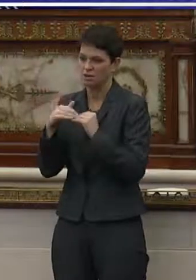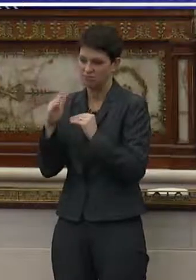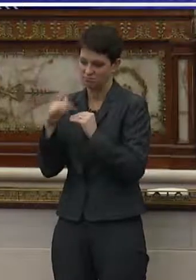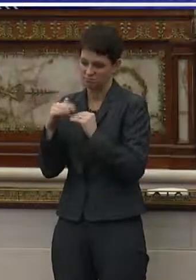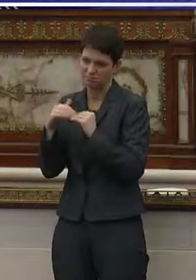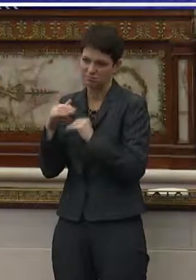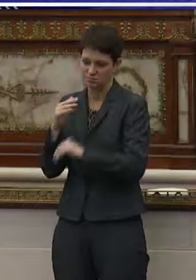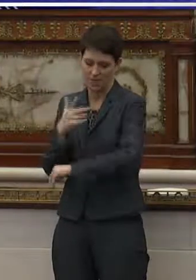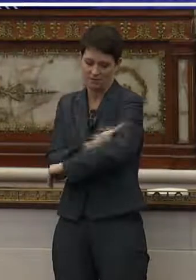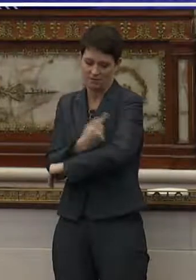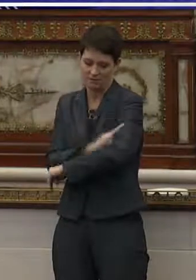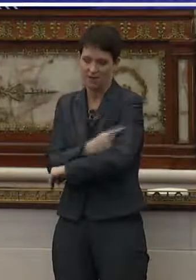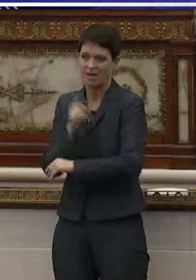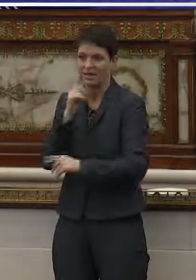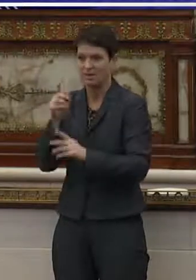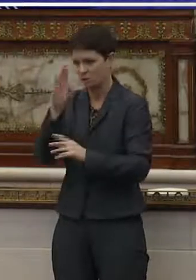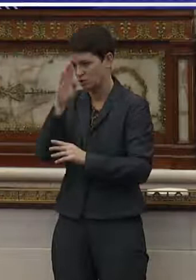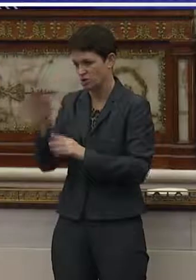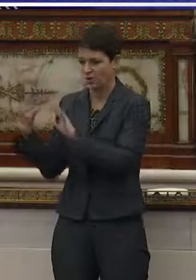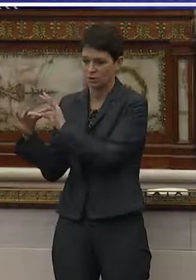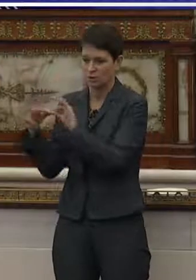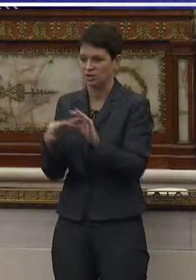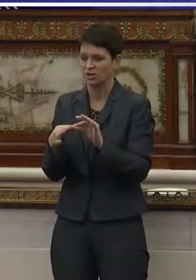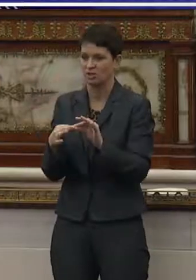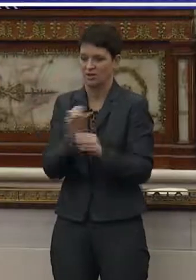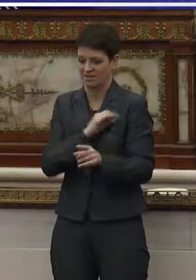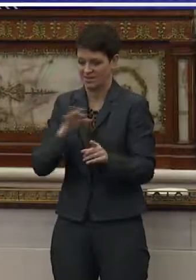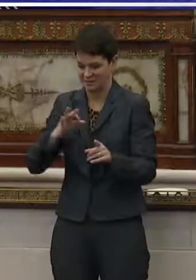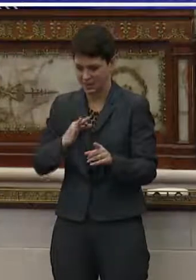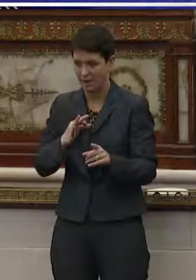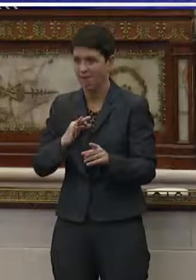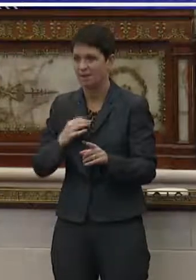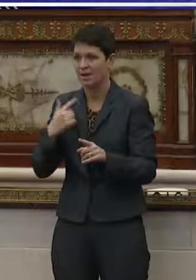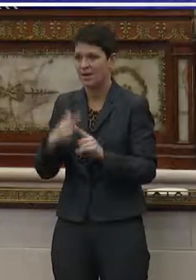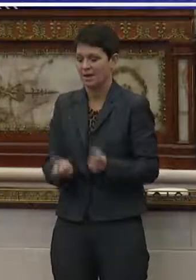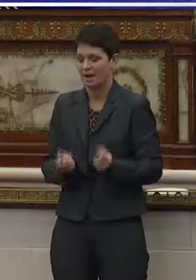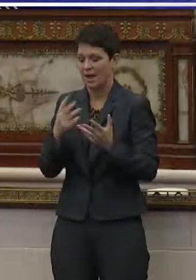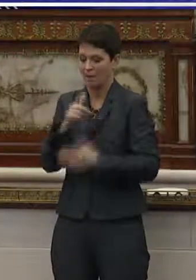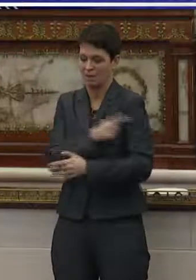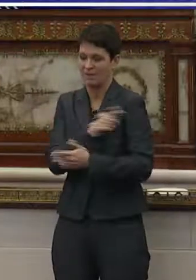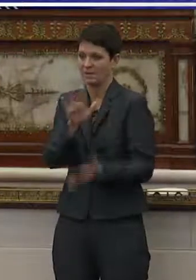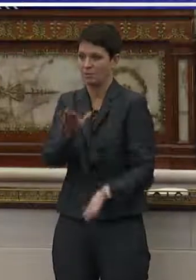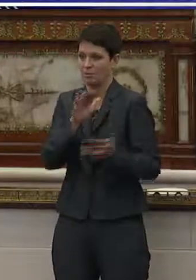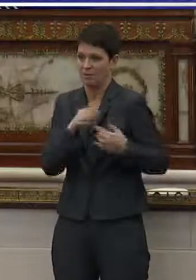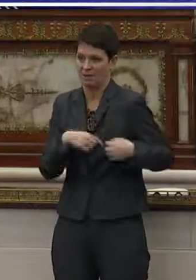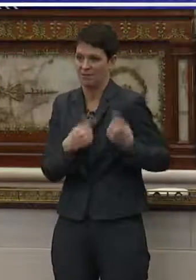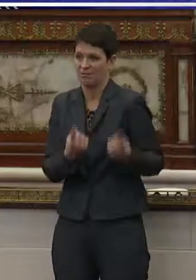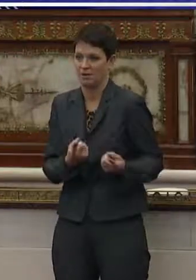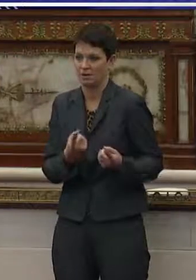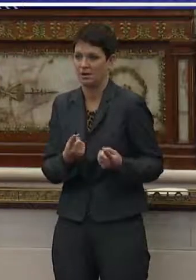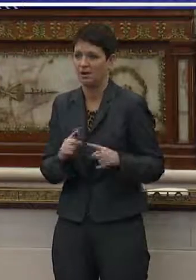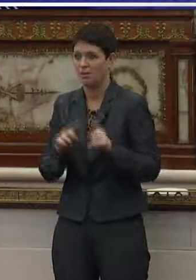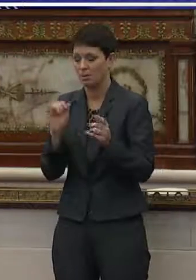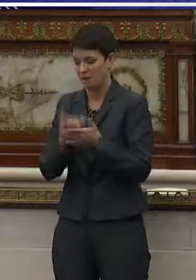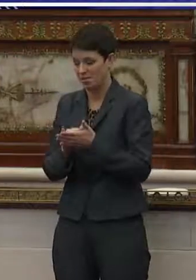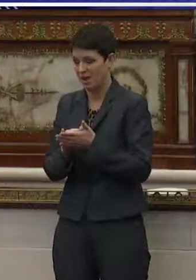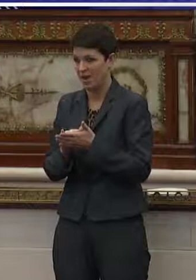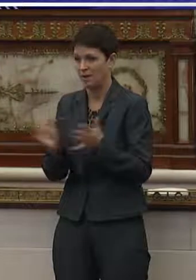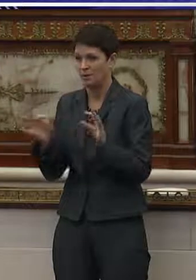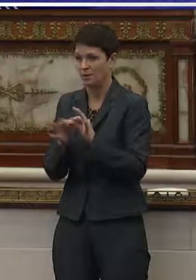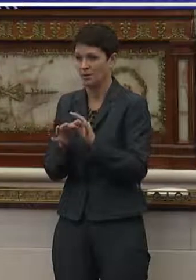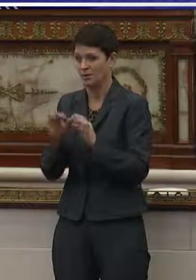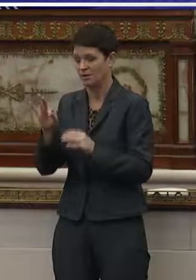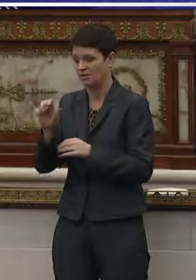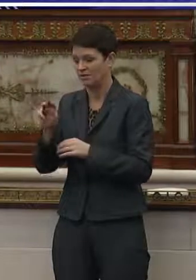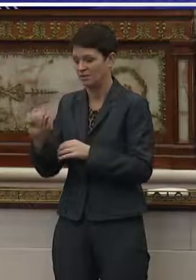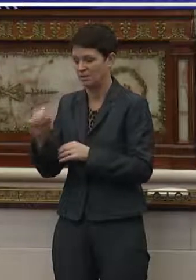convention center. I think that was a direct correlation of the staffing and of the amount of vaccine we had. With coming along with FEMA staffing